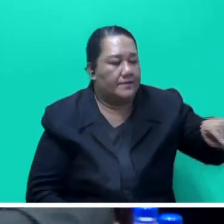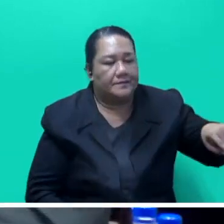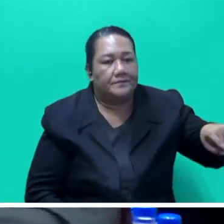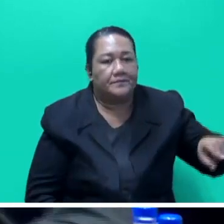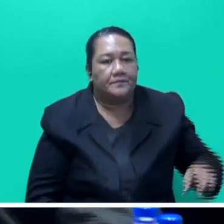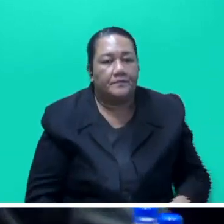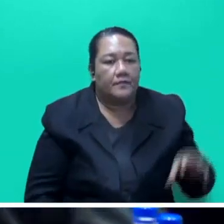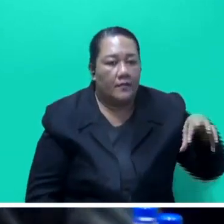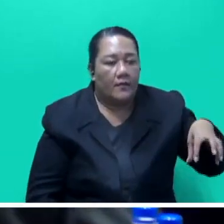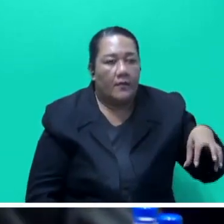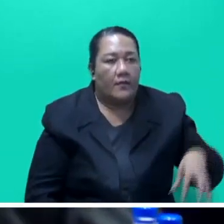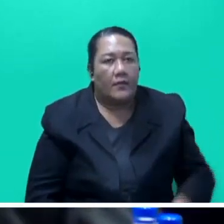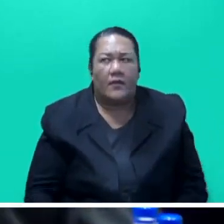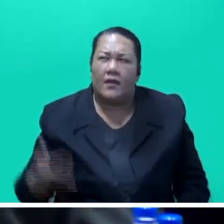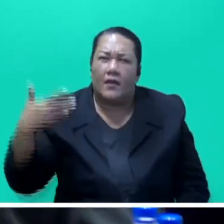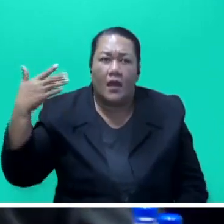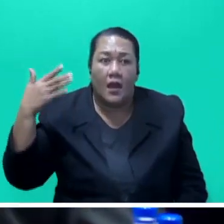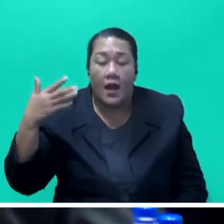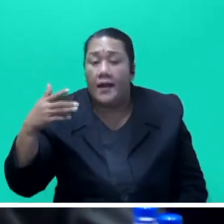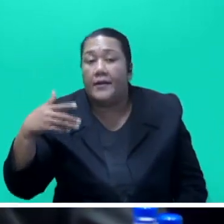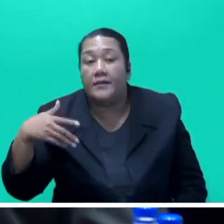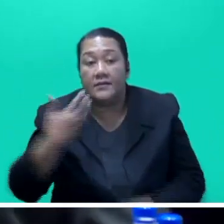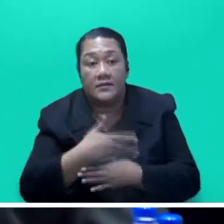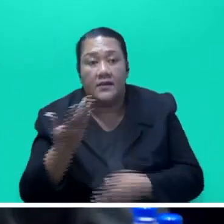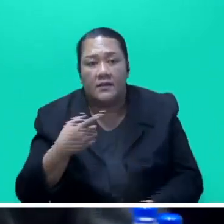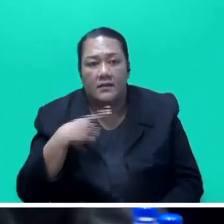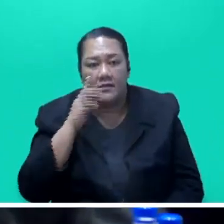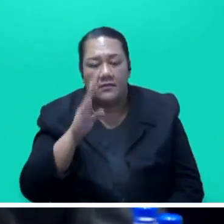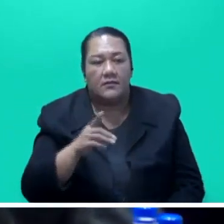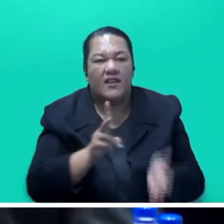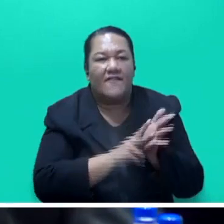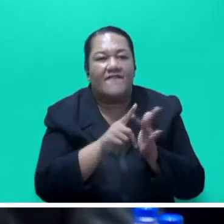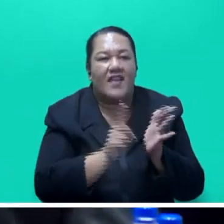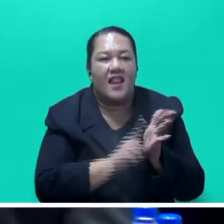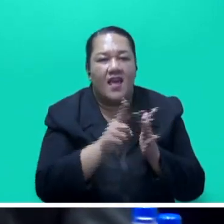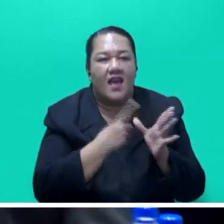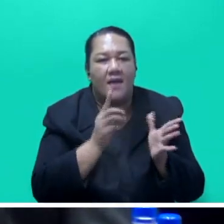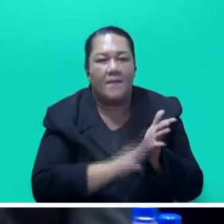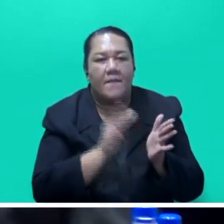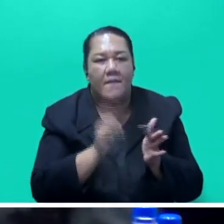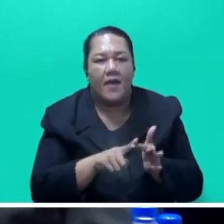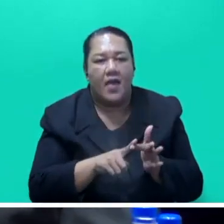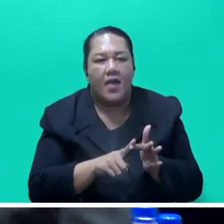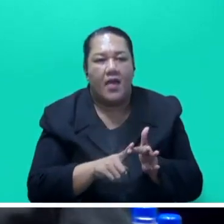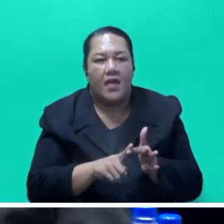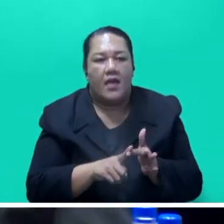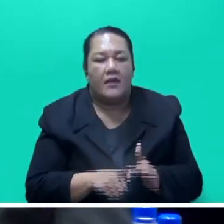had the Honourable Biman Napoto last week. He gave a